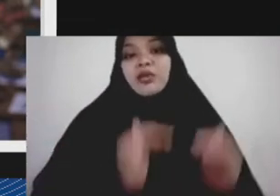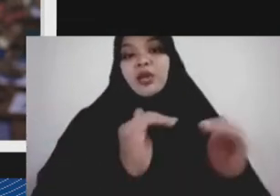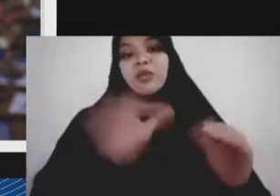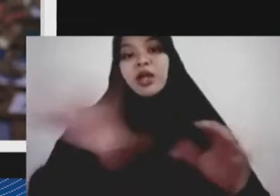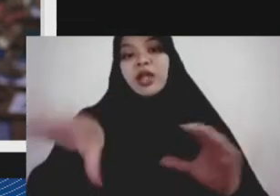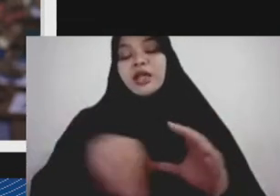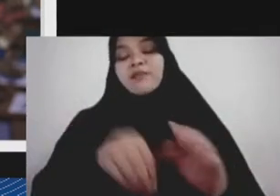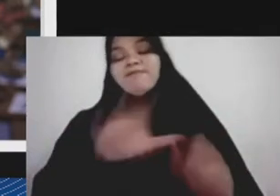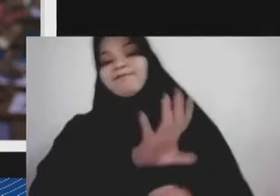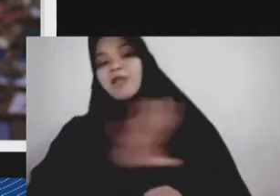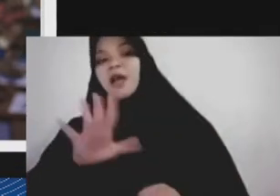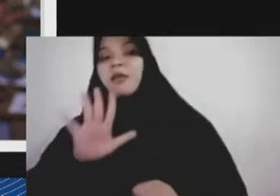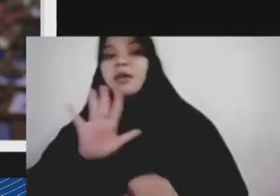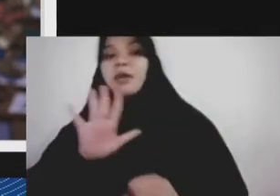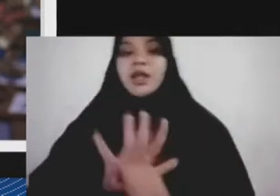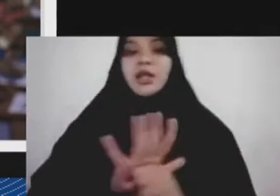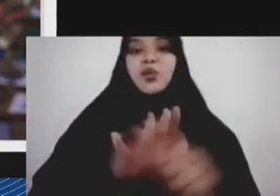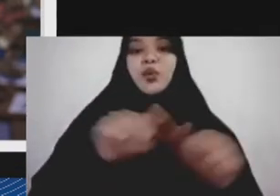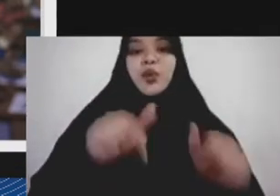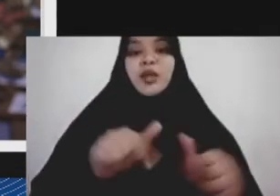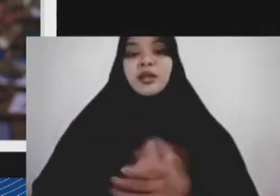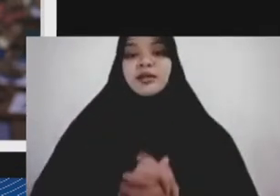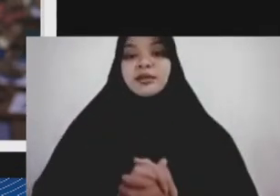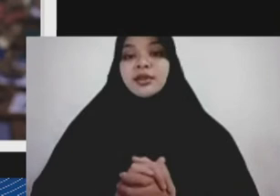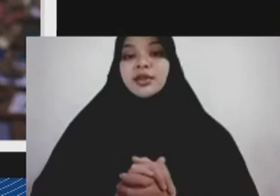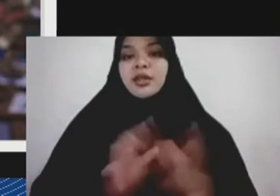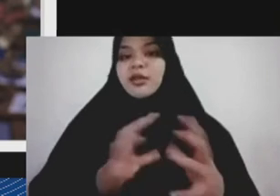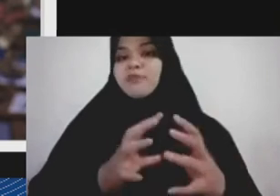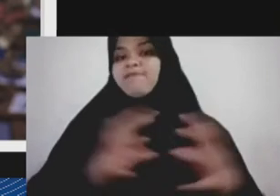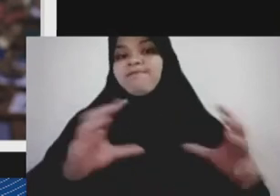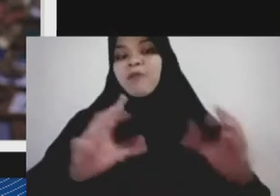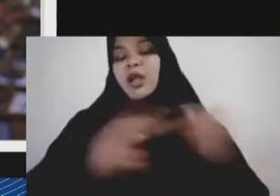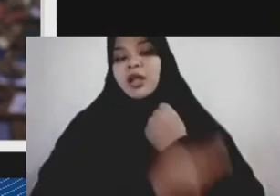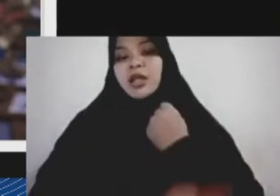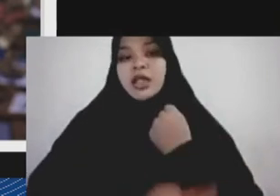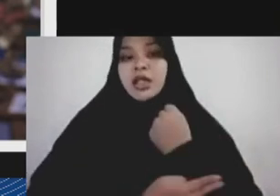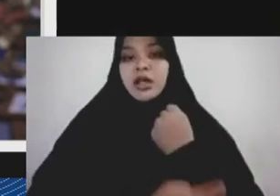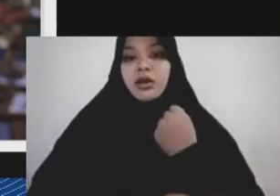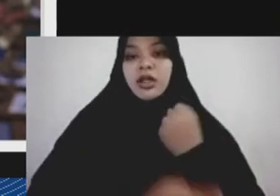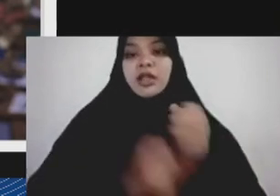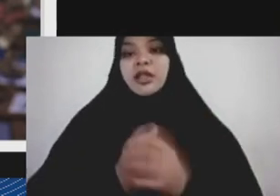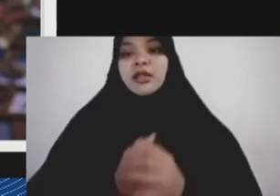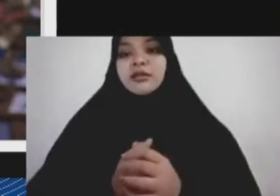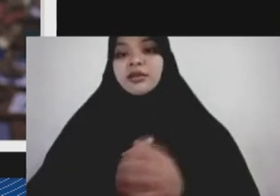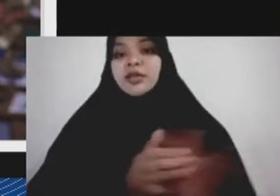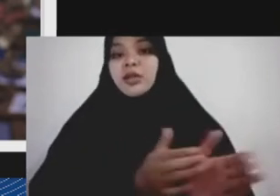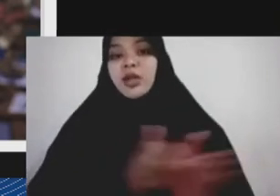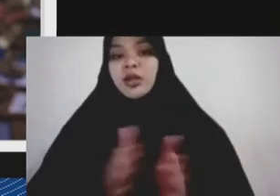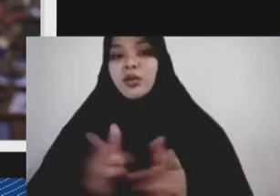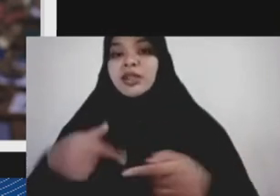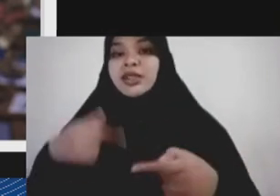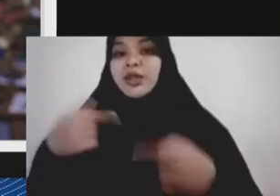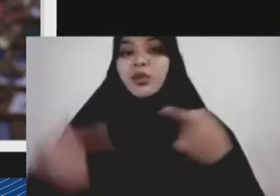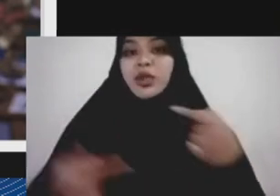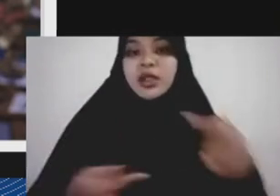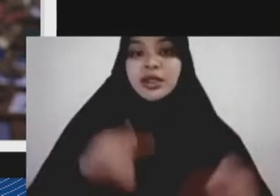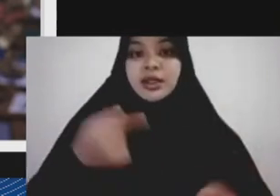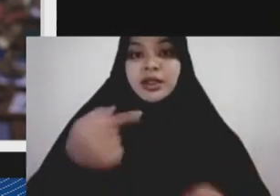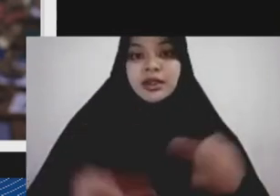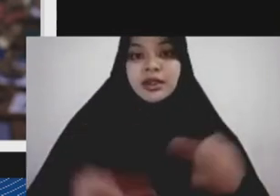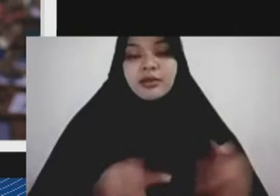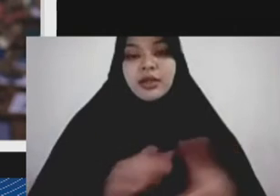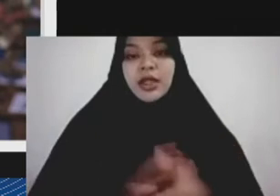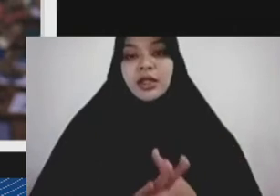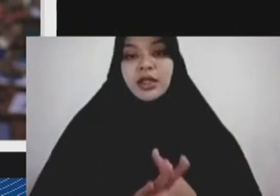it continues to ravage so many countries. Movement will be curtailed, social services will continue to be